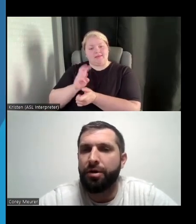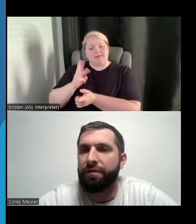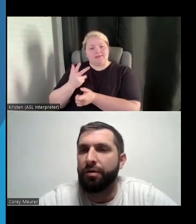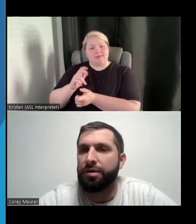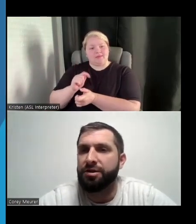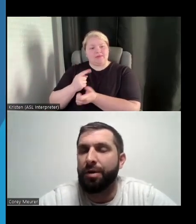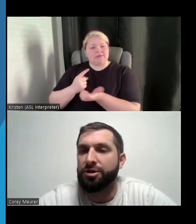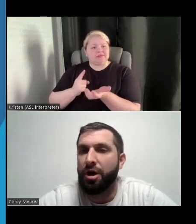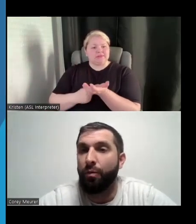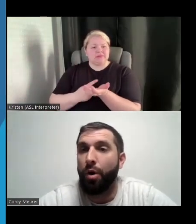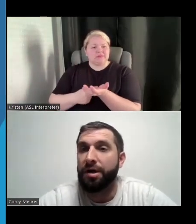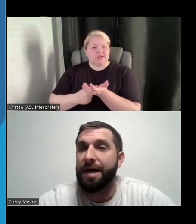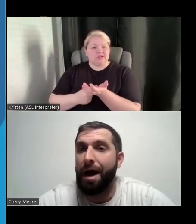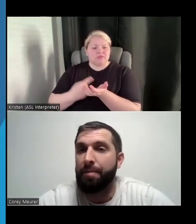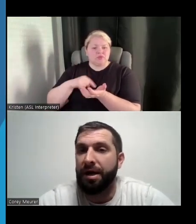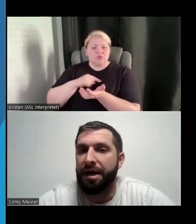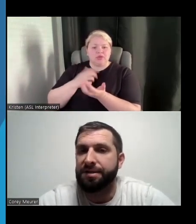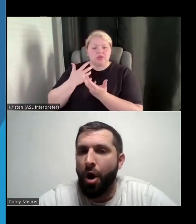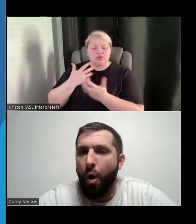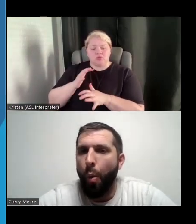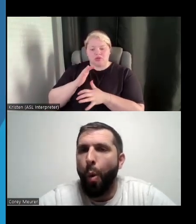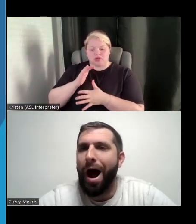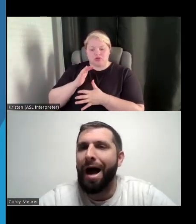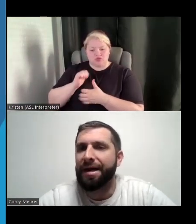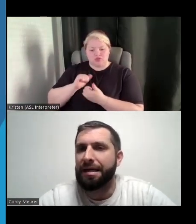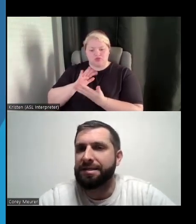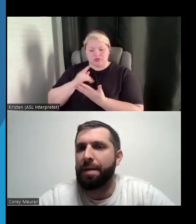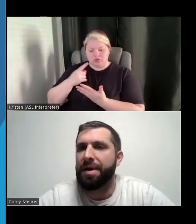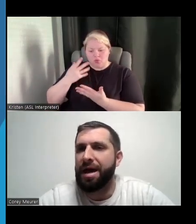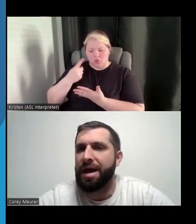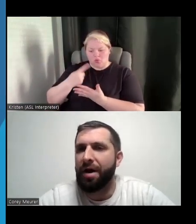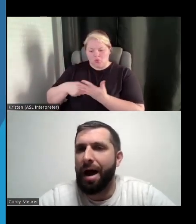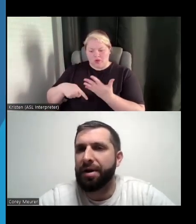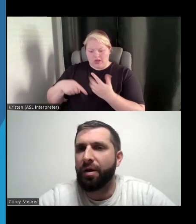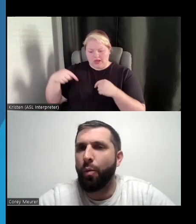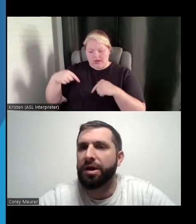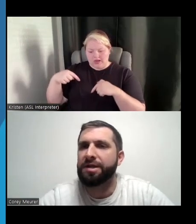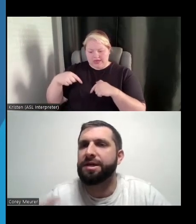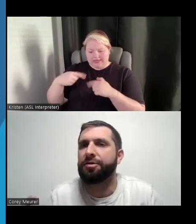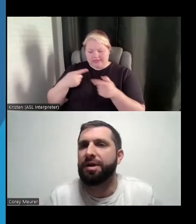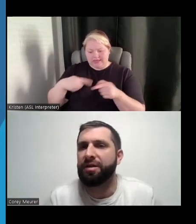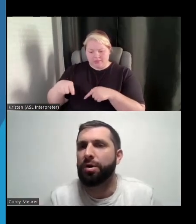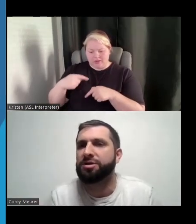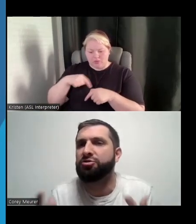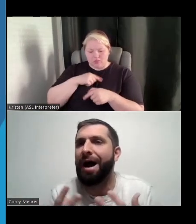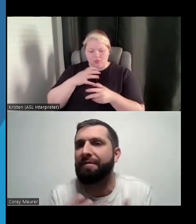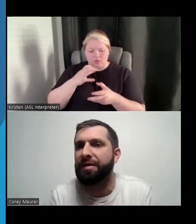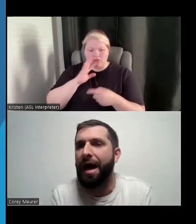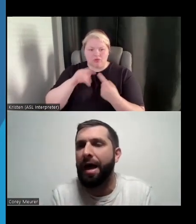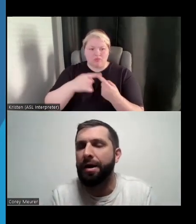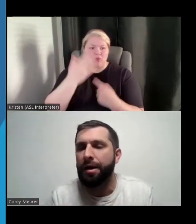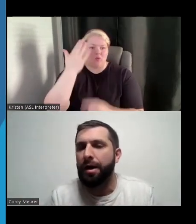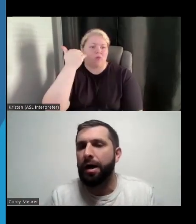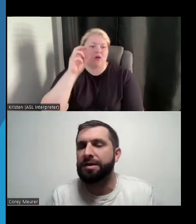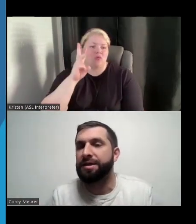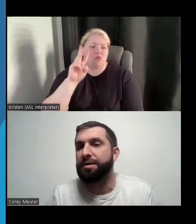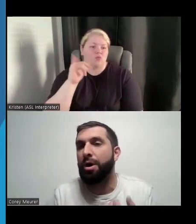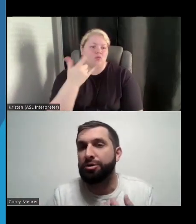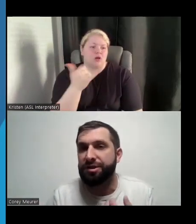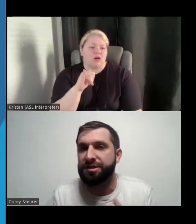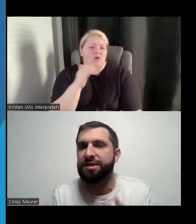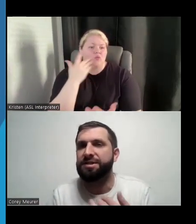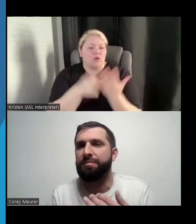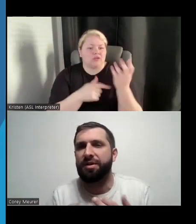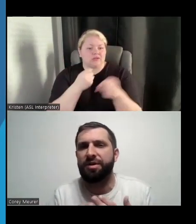or really focus so much on what is happening. It's why is that behavior happening? What is underneath? What is driving that? Is